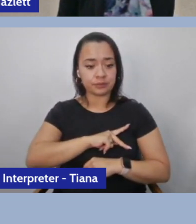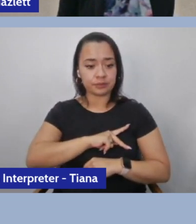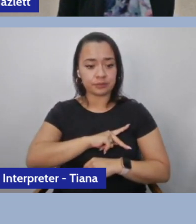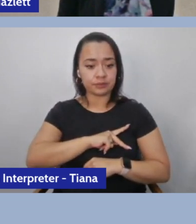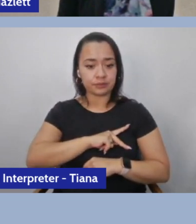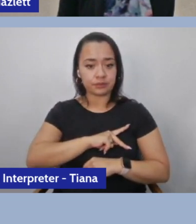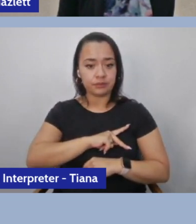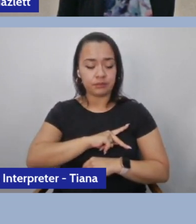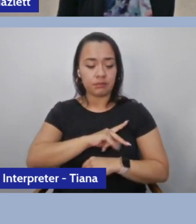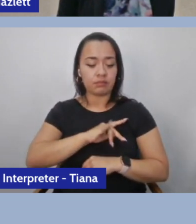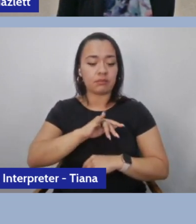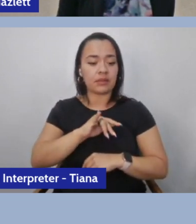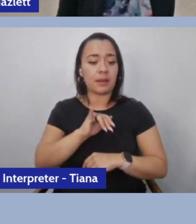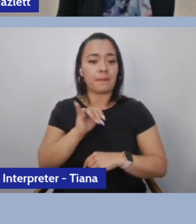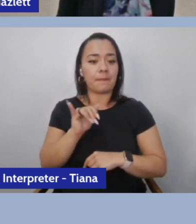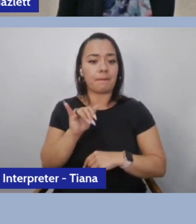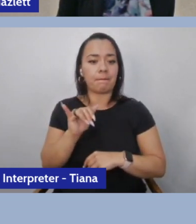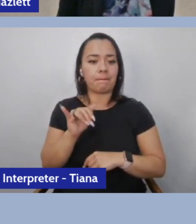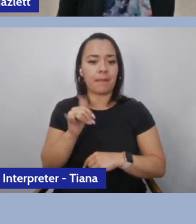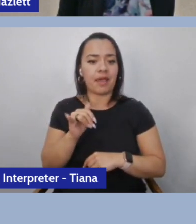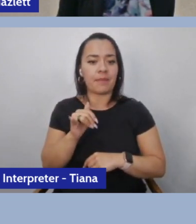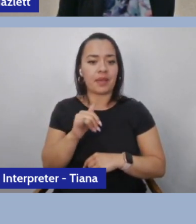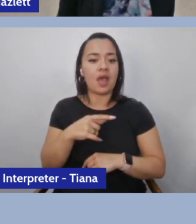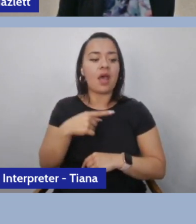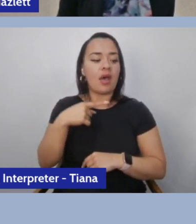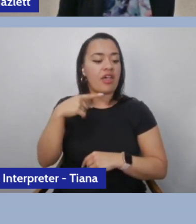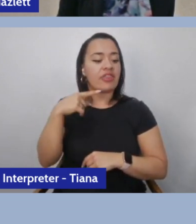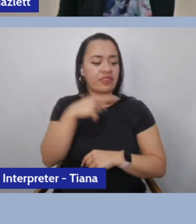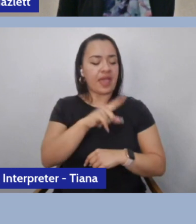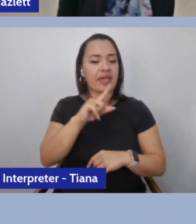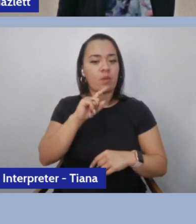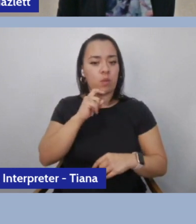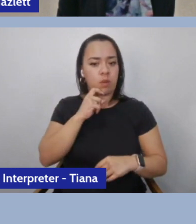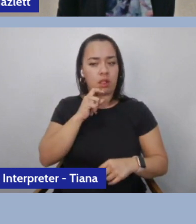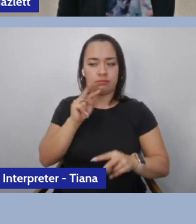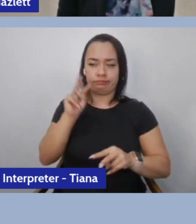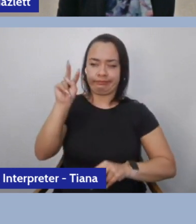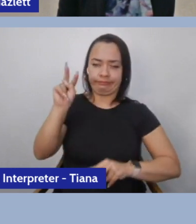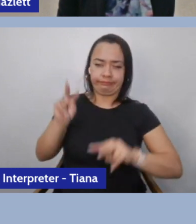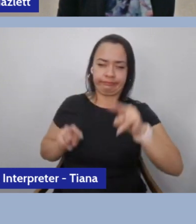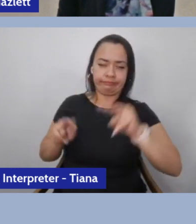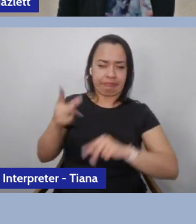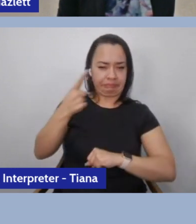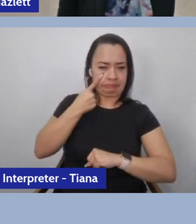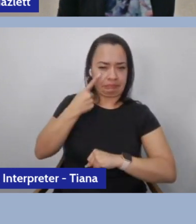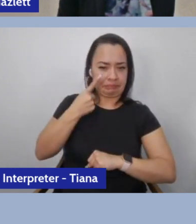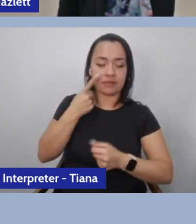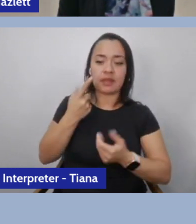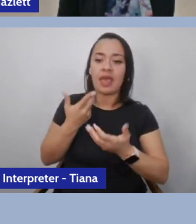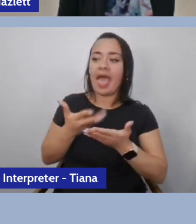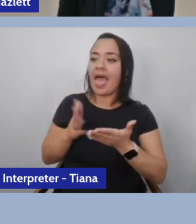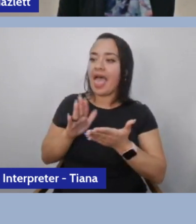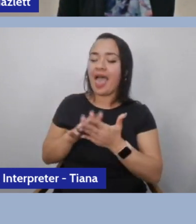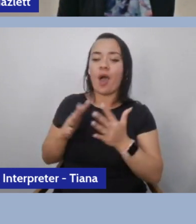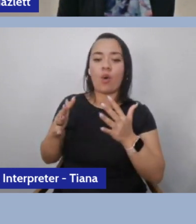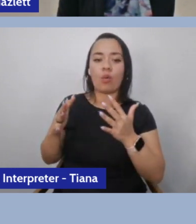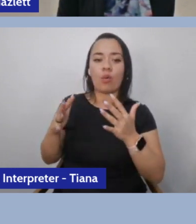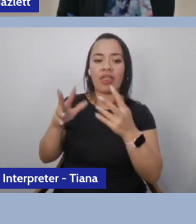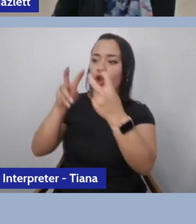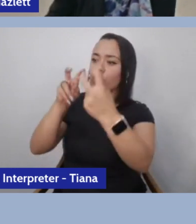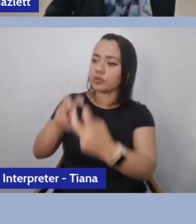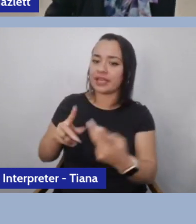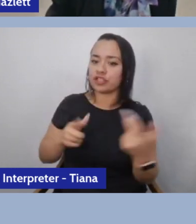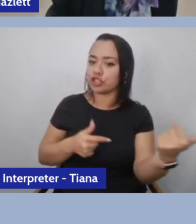to see how the consultation is progressing. And if there is not